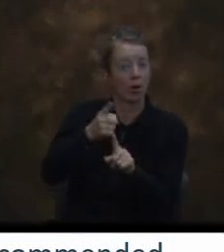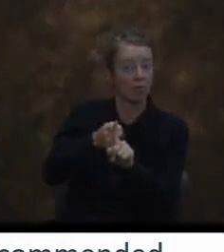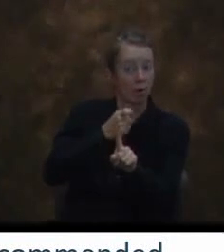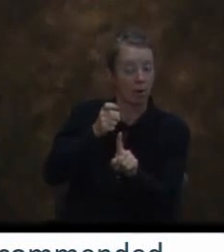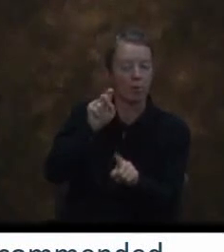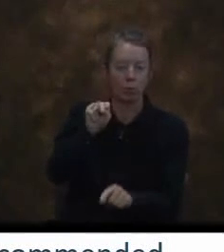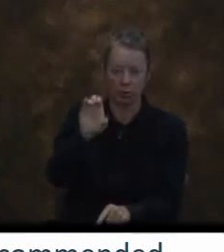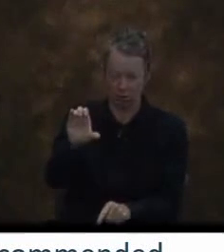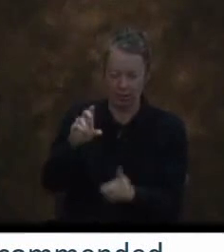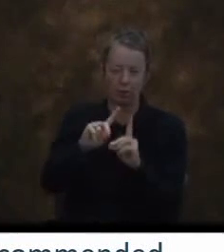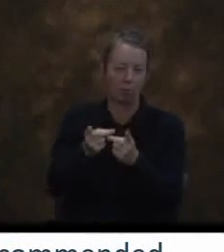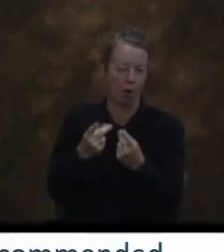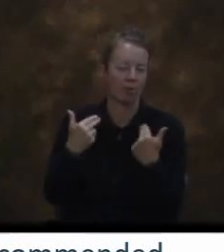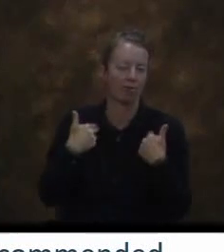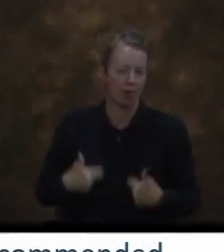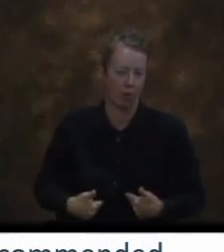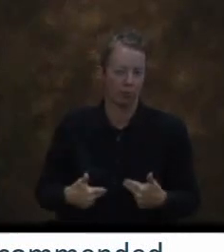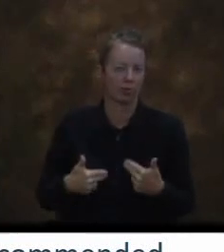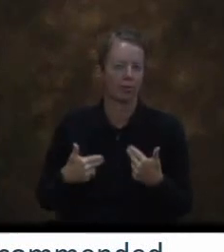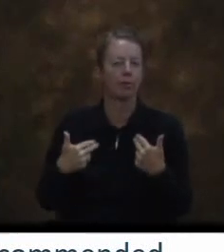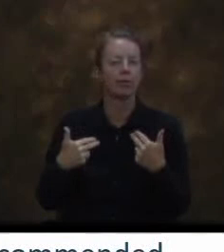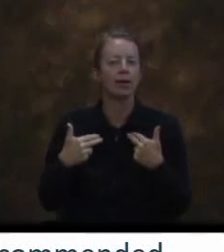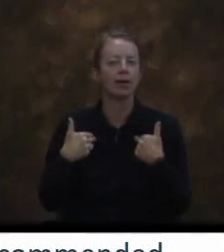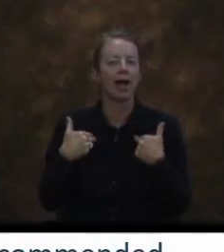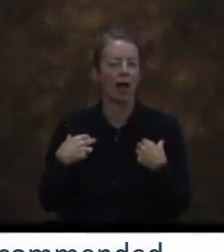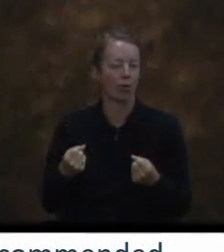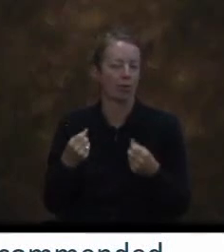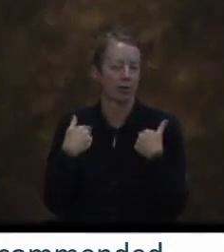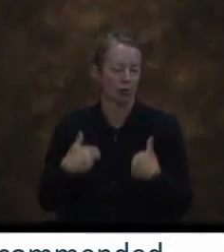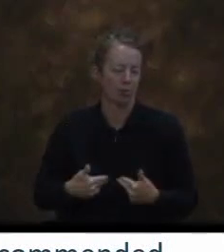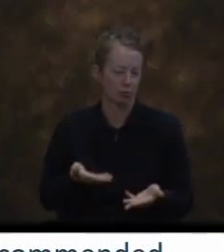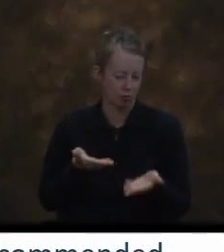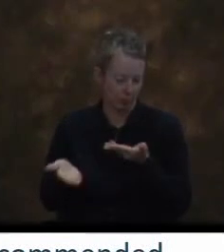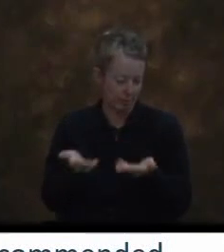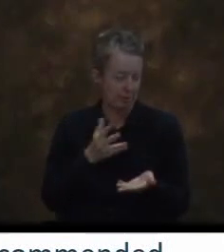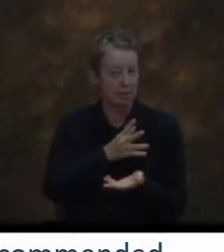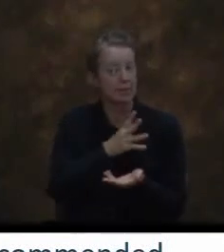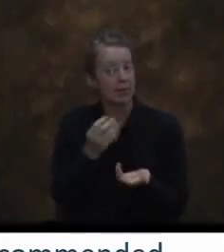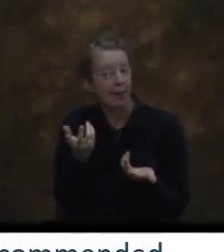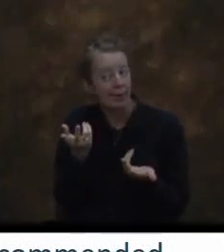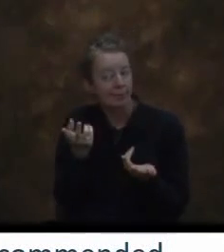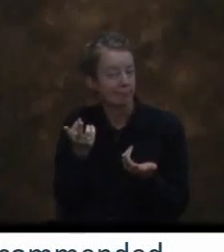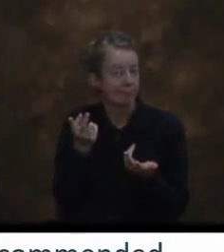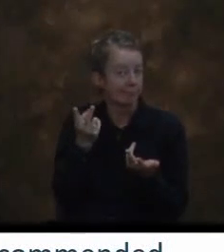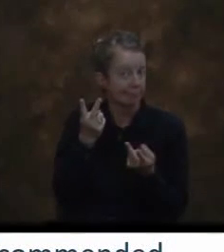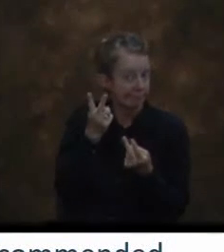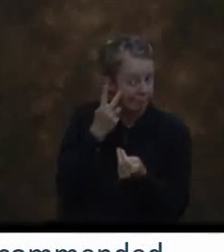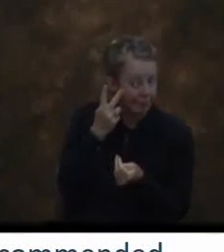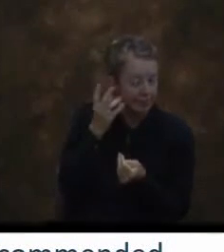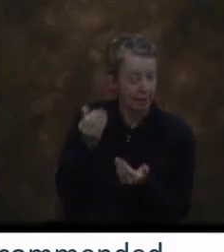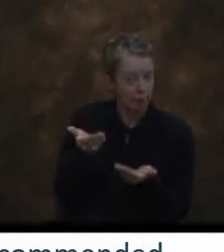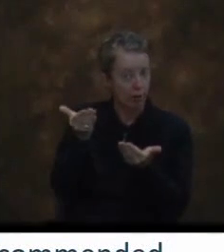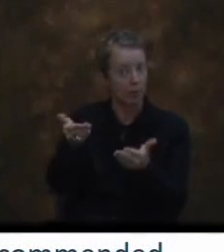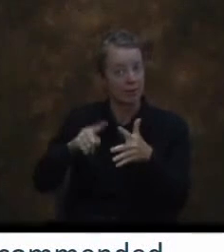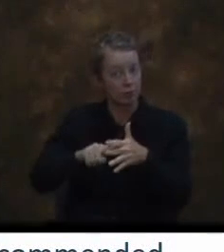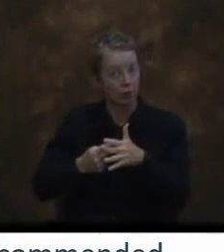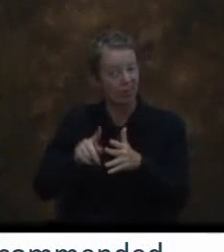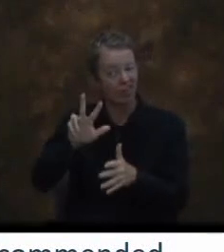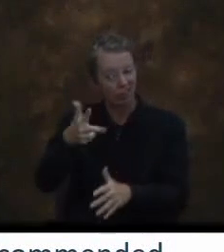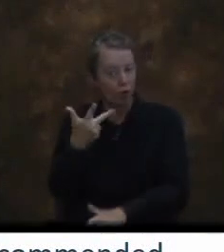Human Services, and then be looking at starting boosters if they are recommended and approved by all